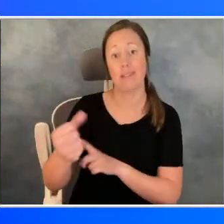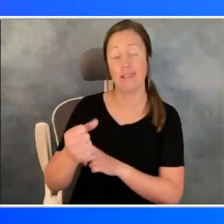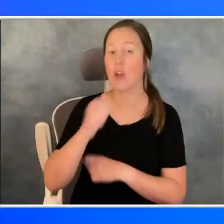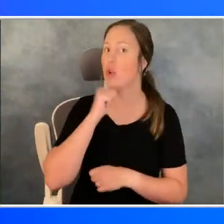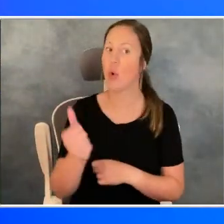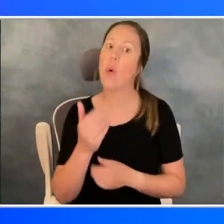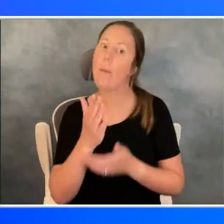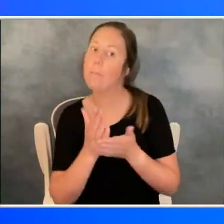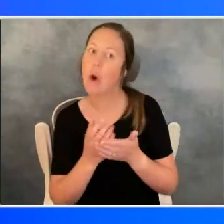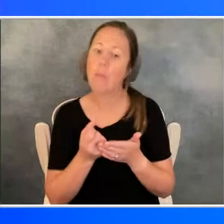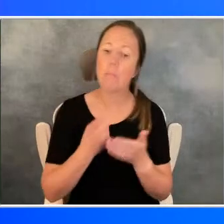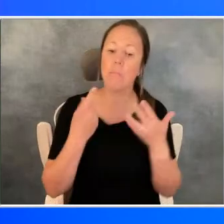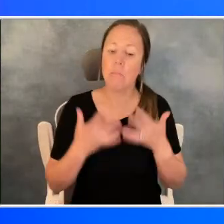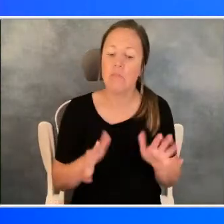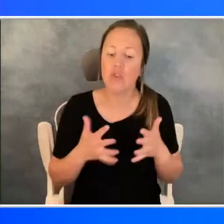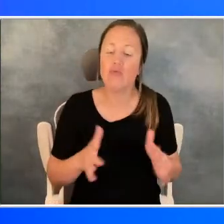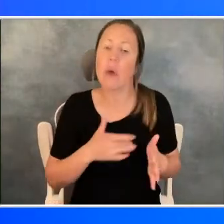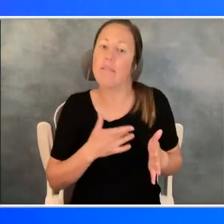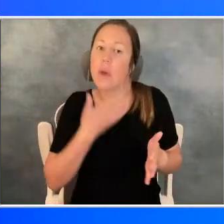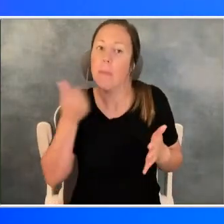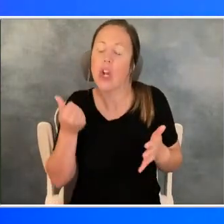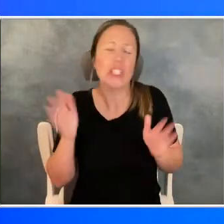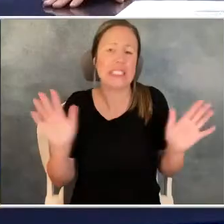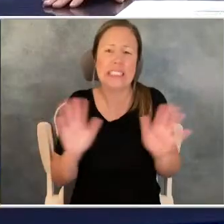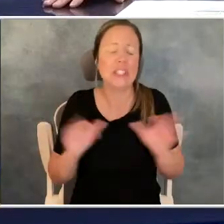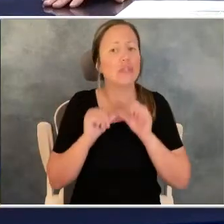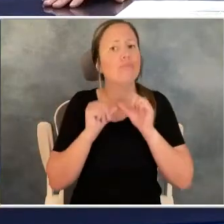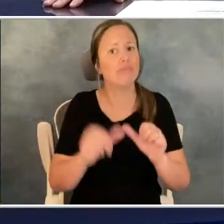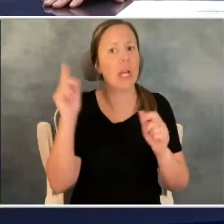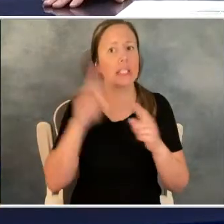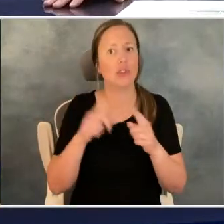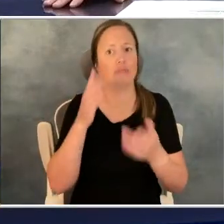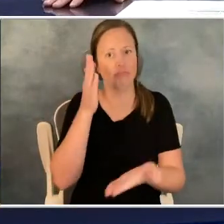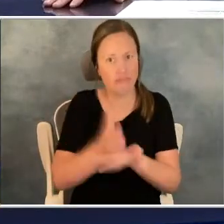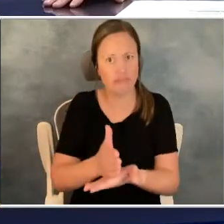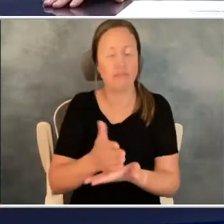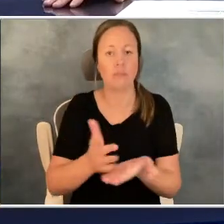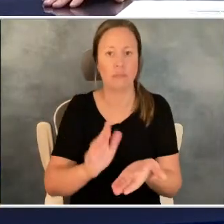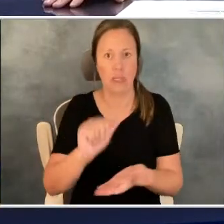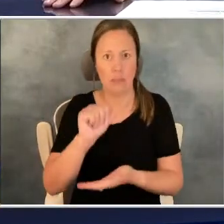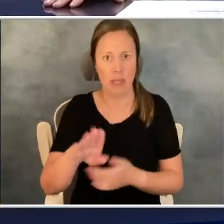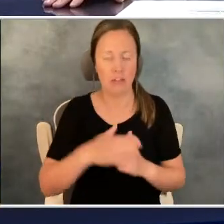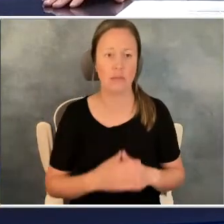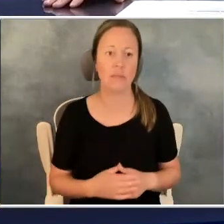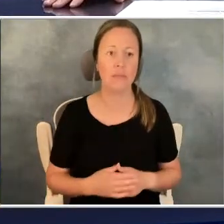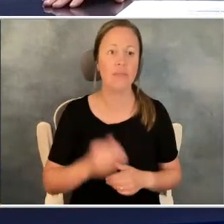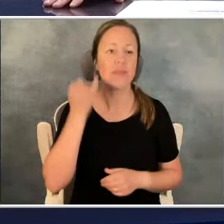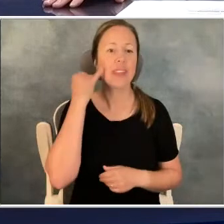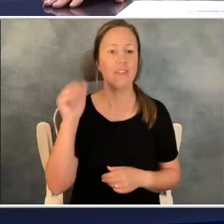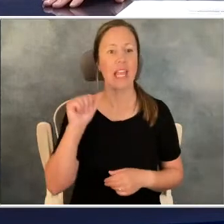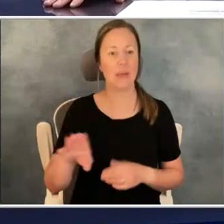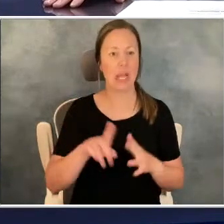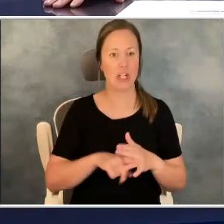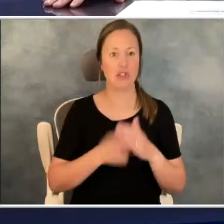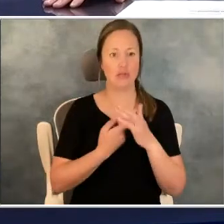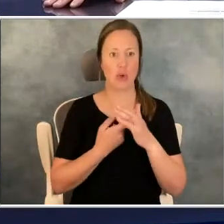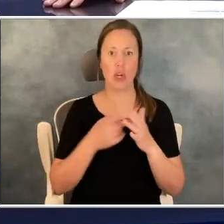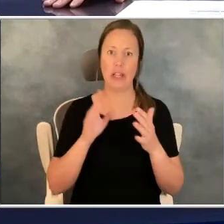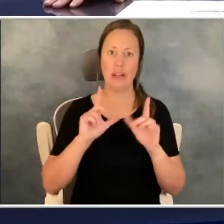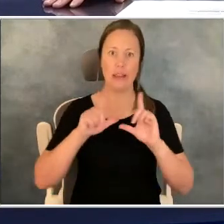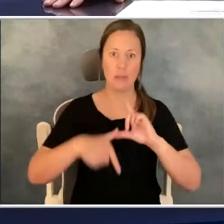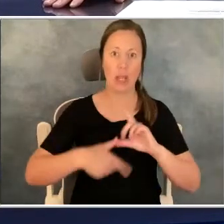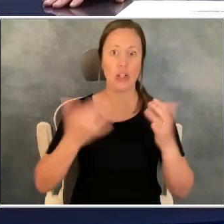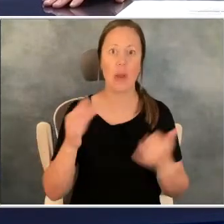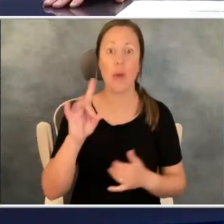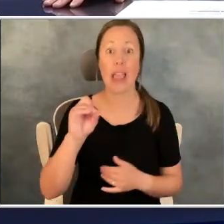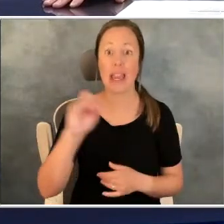it all and don't take expired antibiotics. Yes. Well, and I think the other part of the challenge would be, let's say your antibiotic has started to deteriorate, it's expired, now it's 80% as